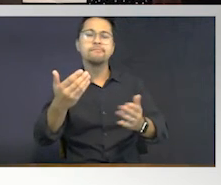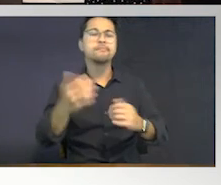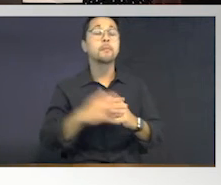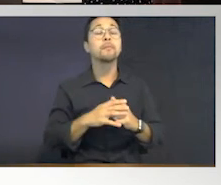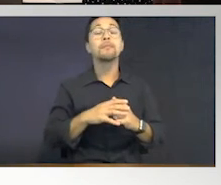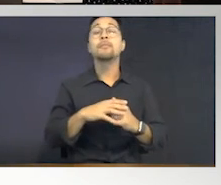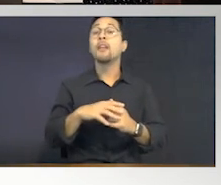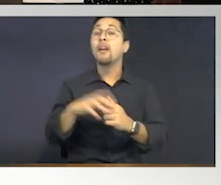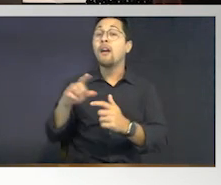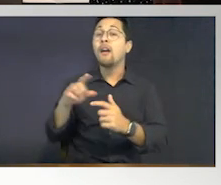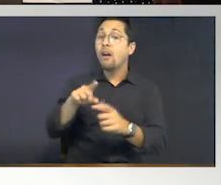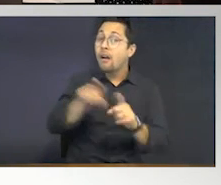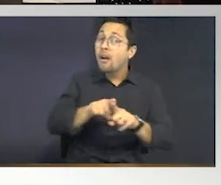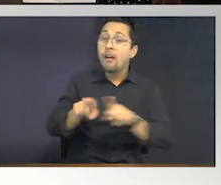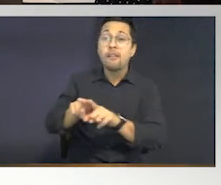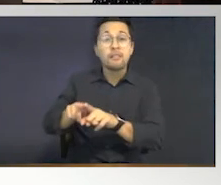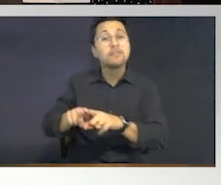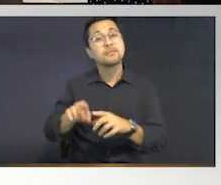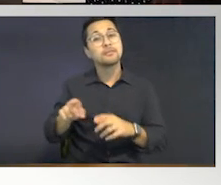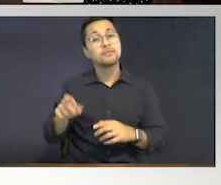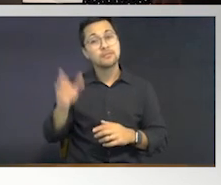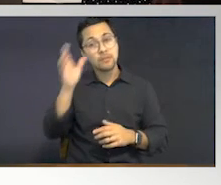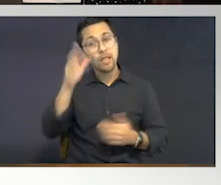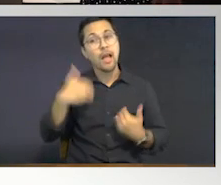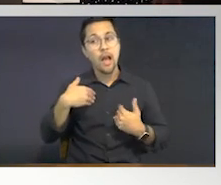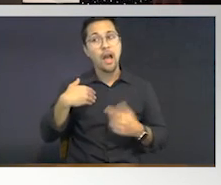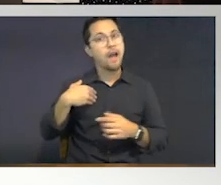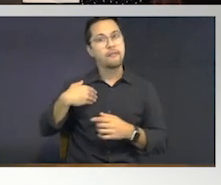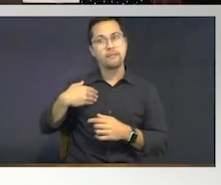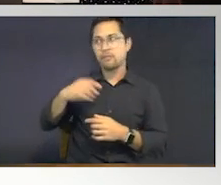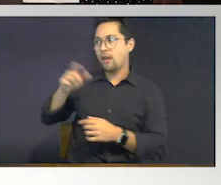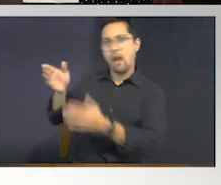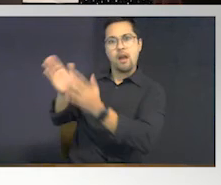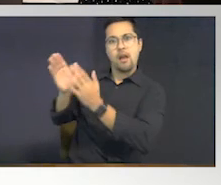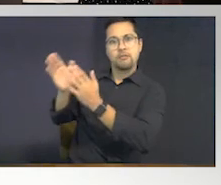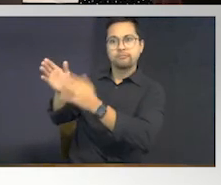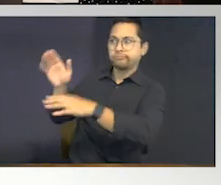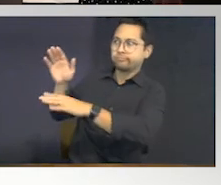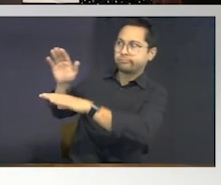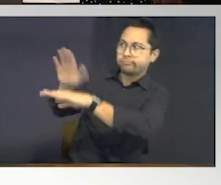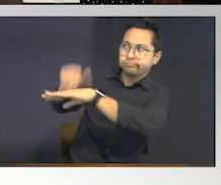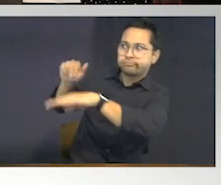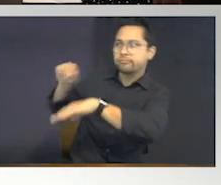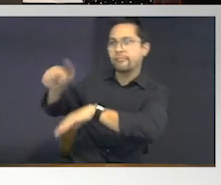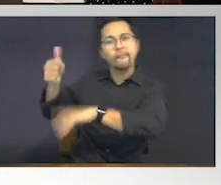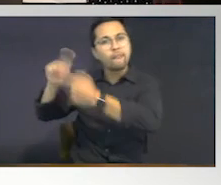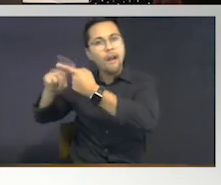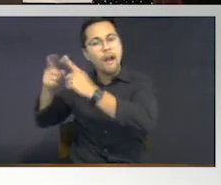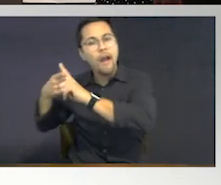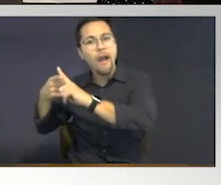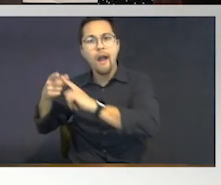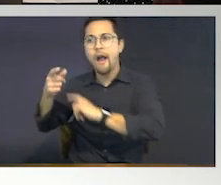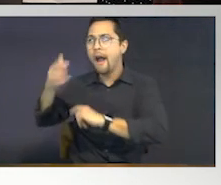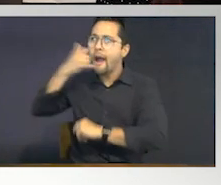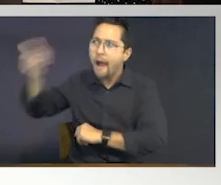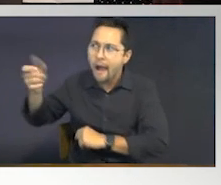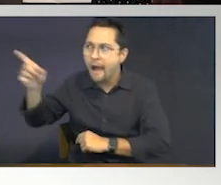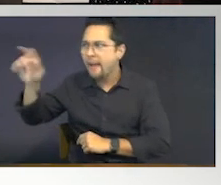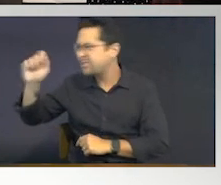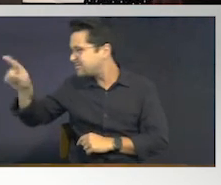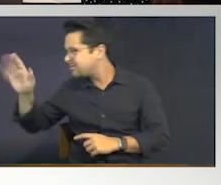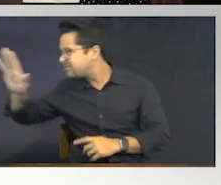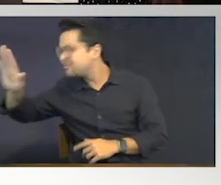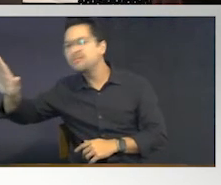And then, there's always phone a friend, right? You can always talk to somebody else, ask for someone else to,